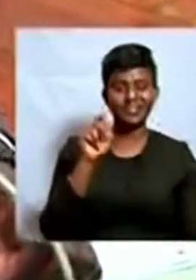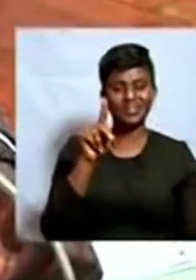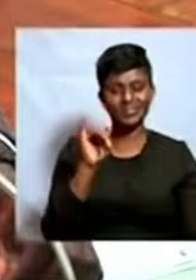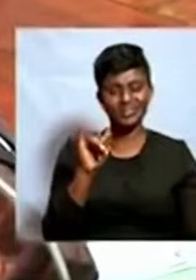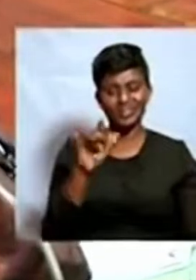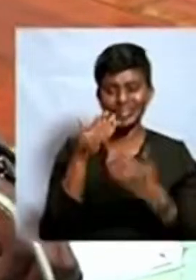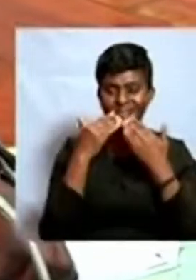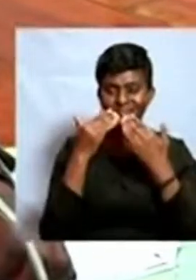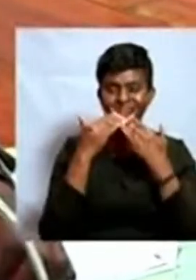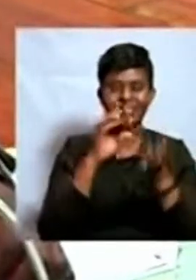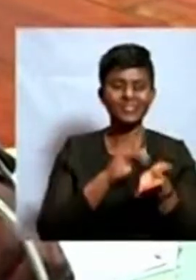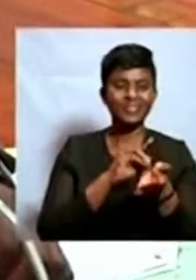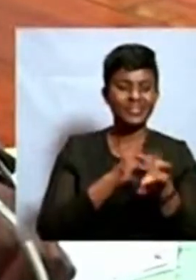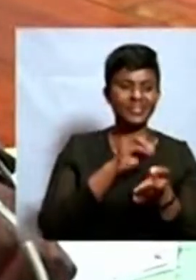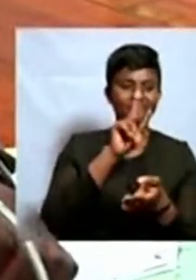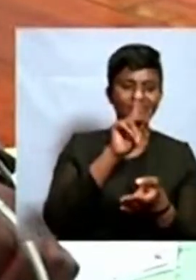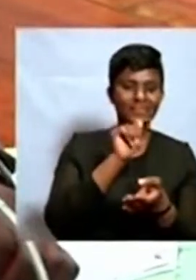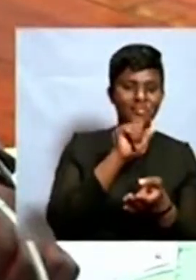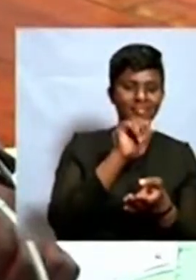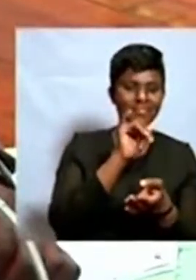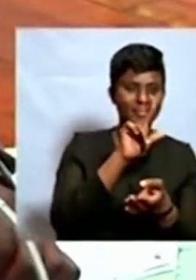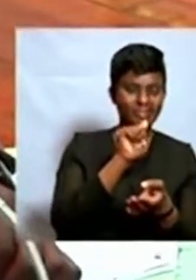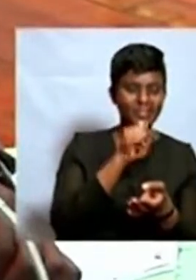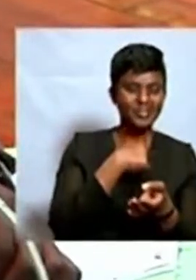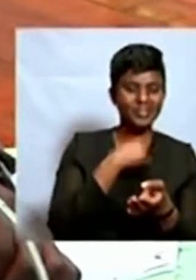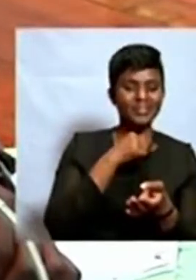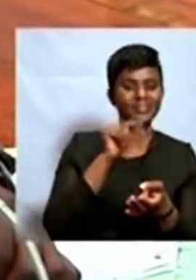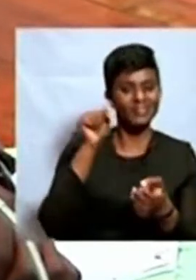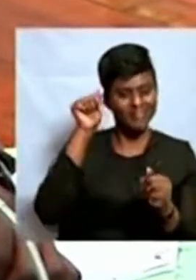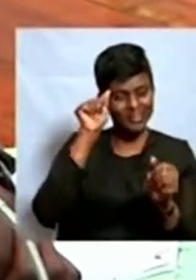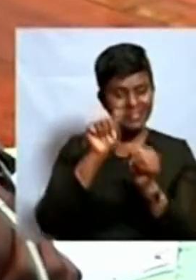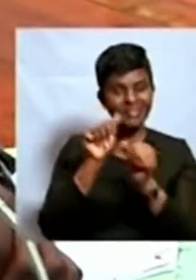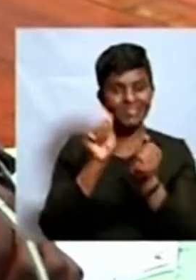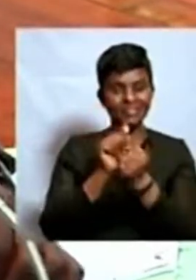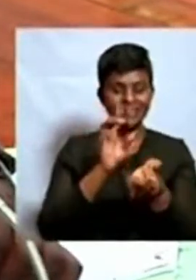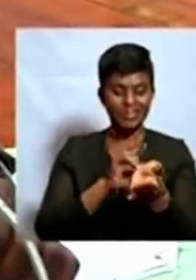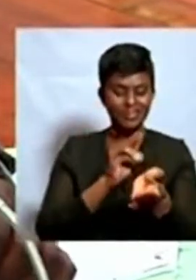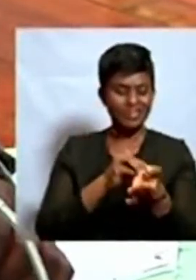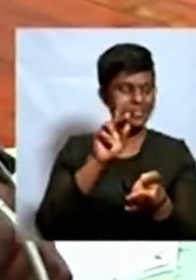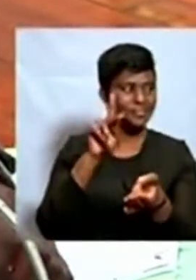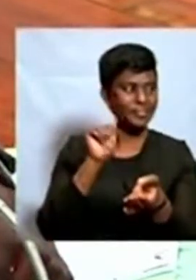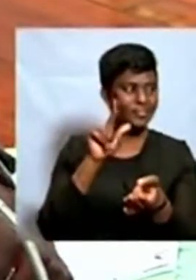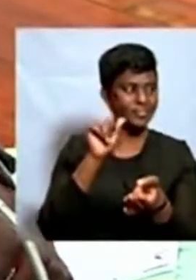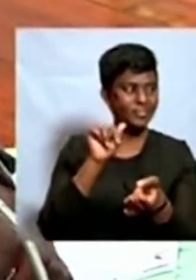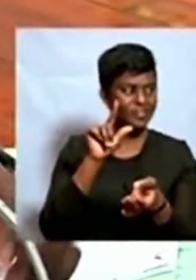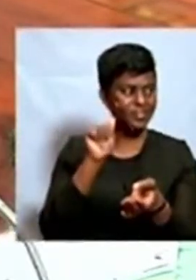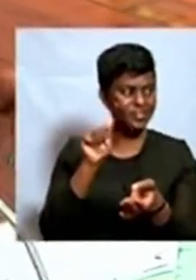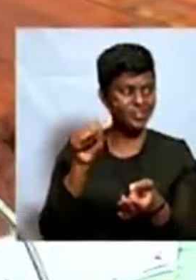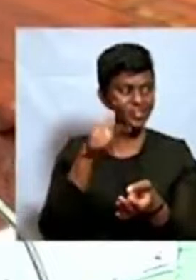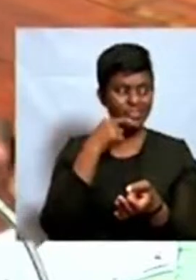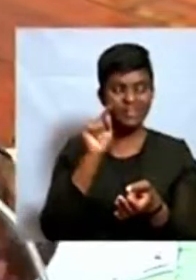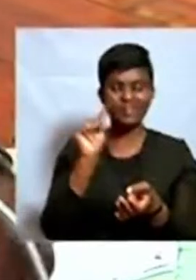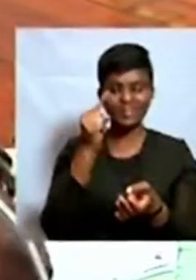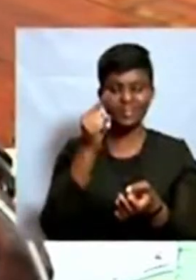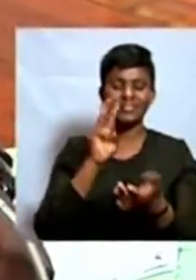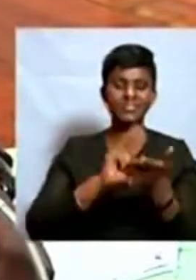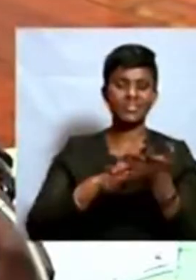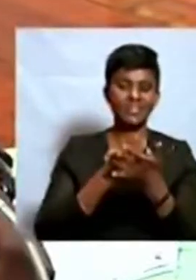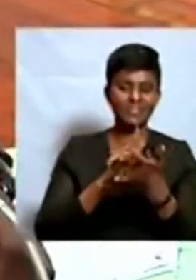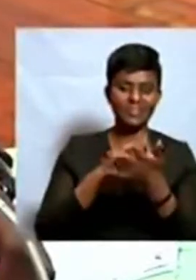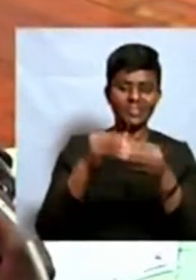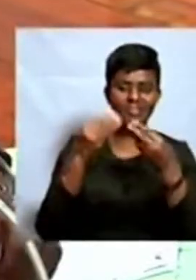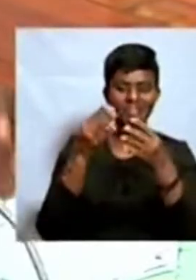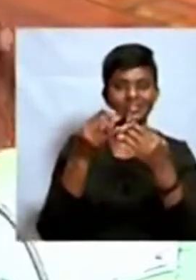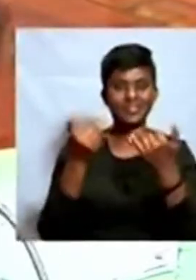Thank you, Dr. Kalila. I think I'll agree with what Dr. Kalila mentioned at first. Our witness was given